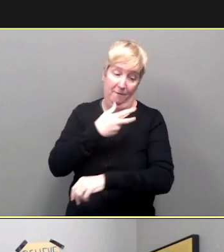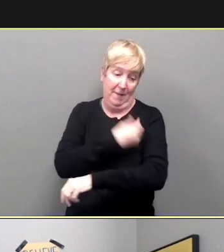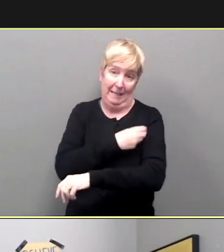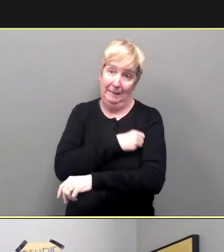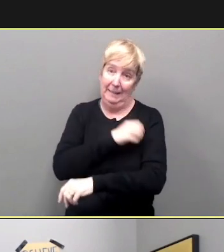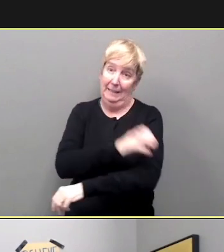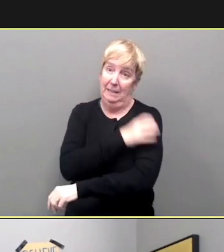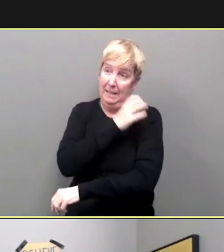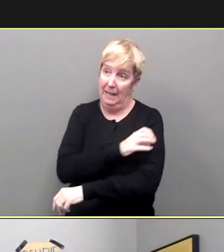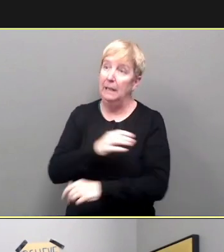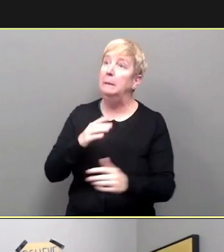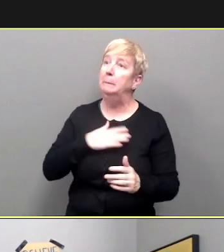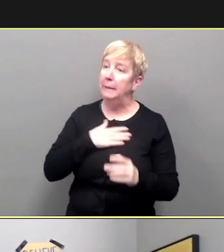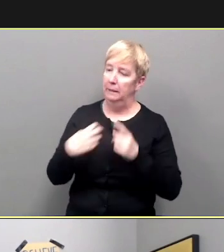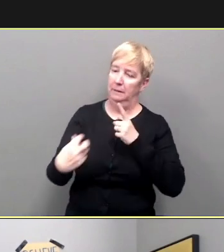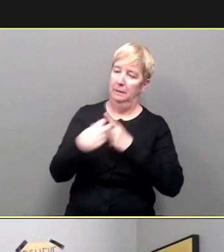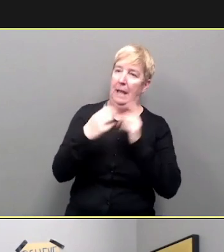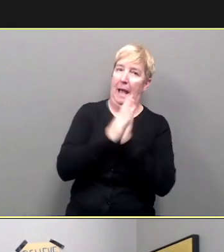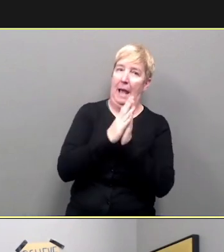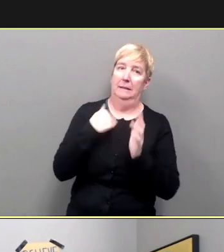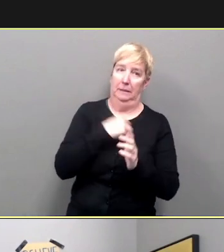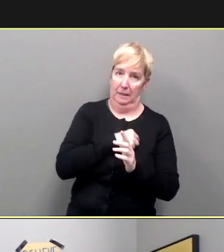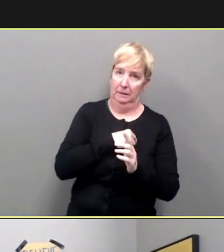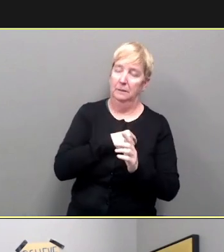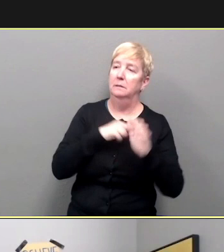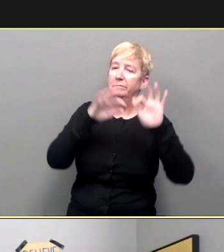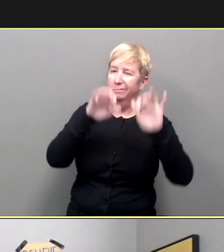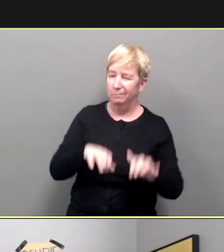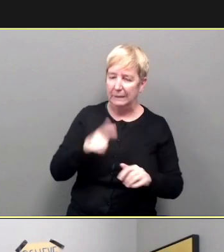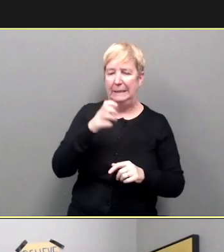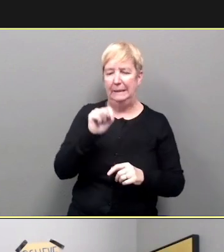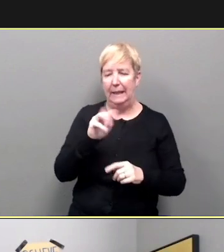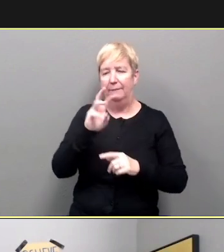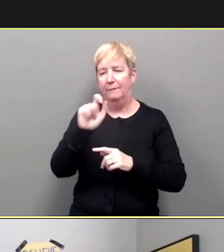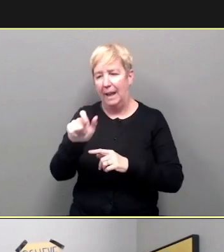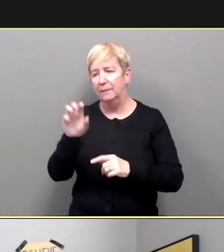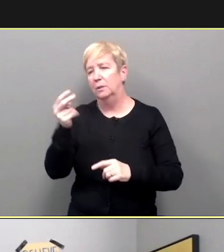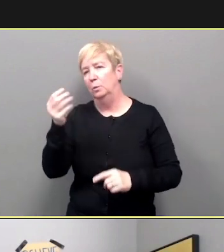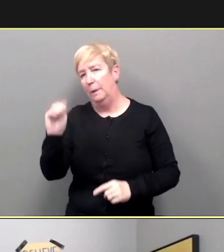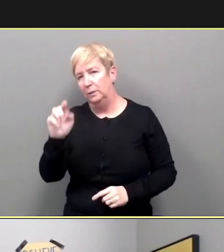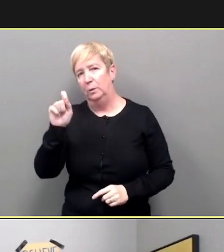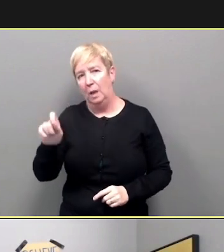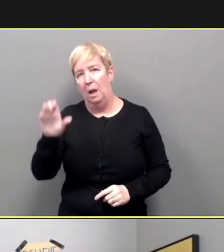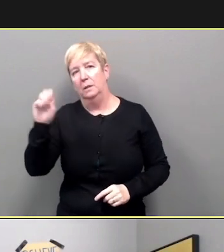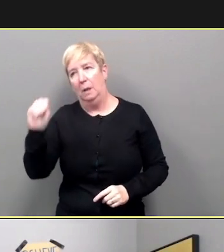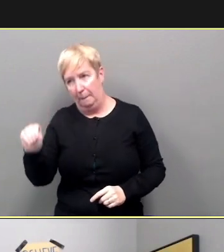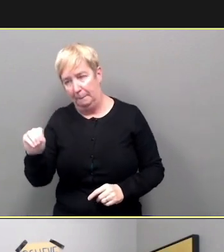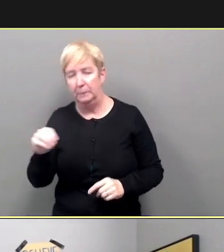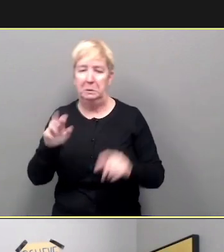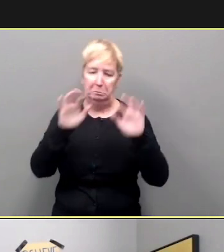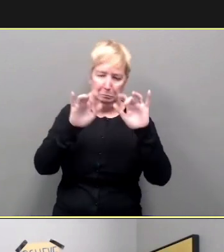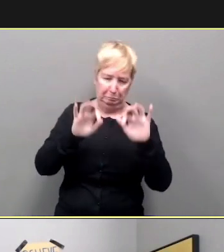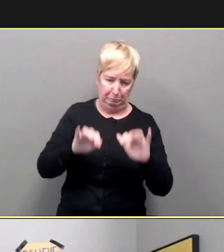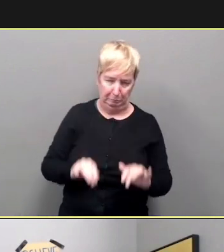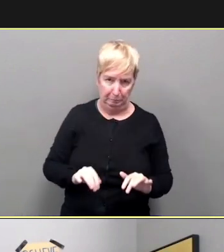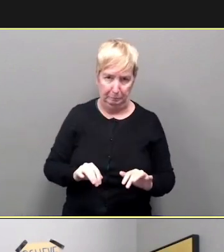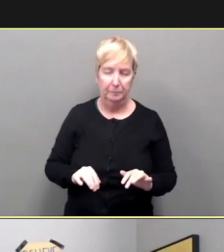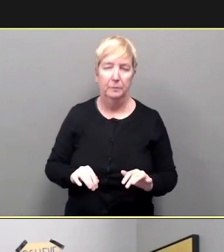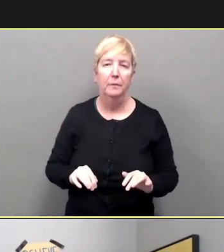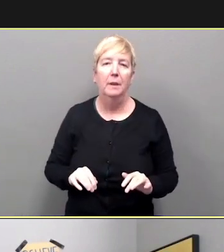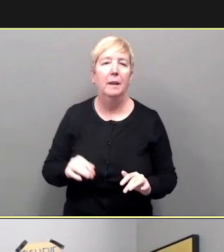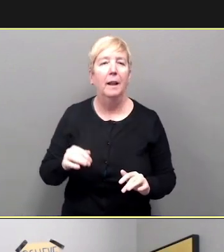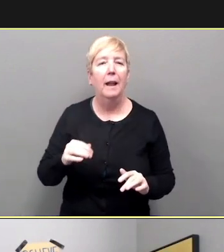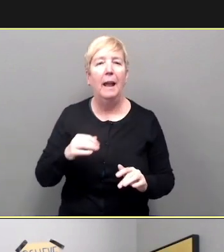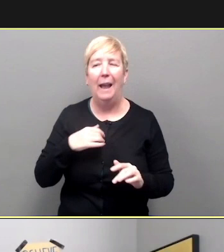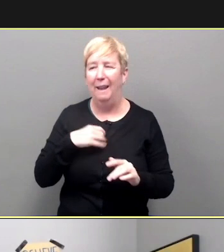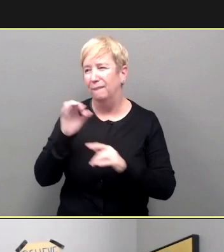mobile vaccine clinic and bus at getvaxnewmexico.com. You'll get a little picture, a little